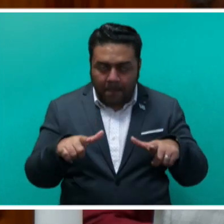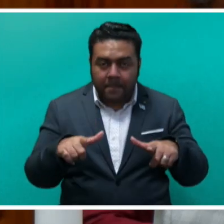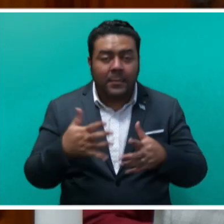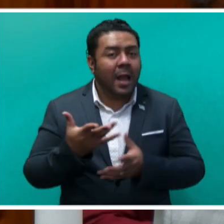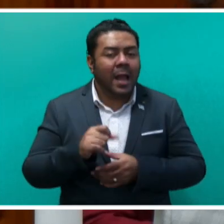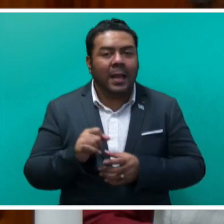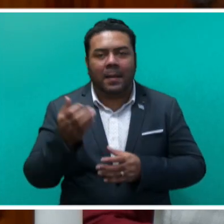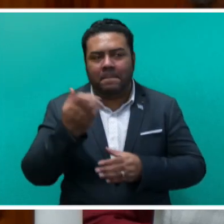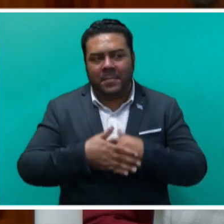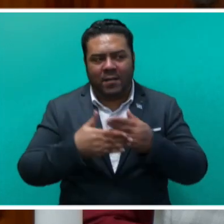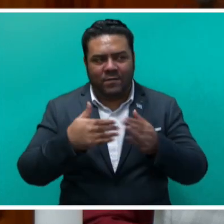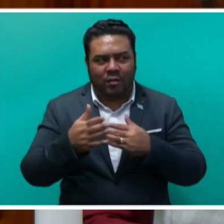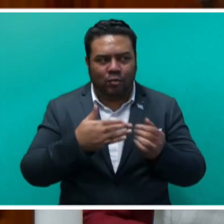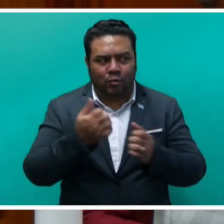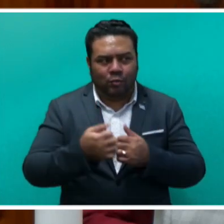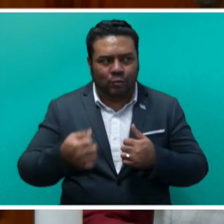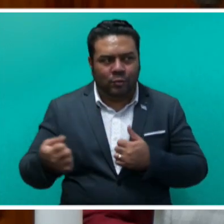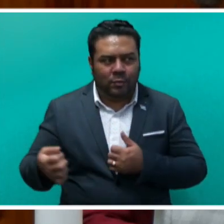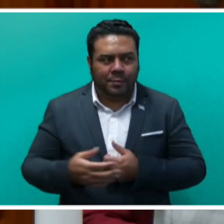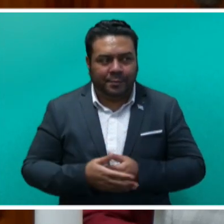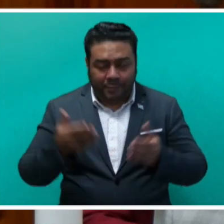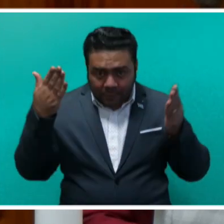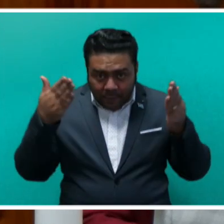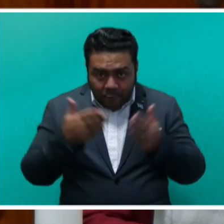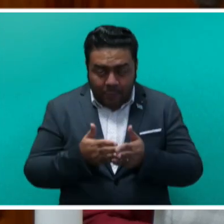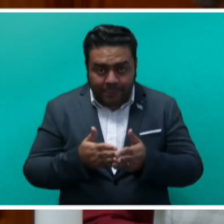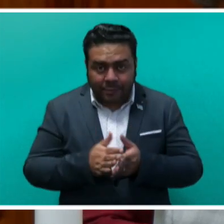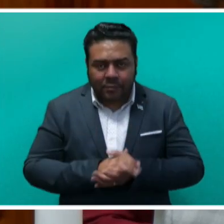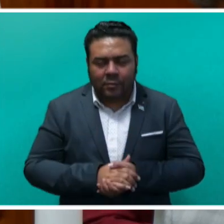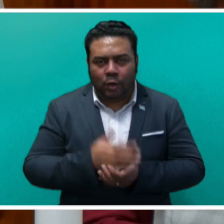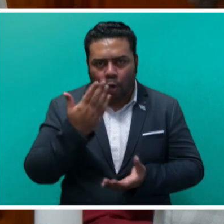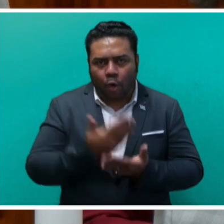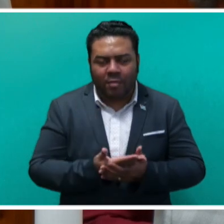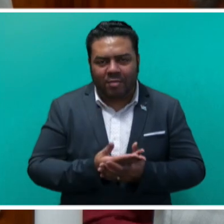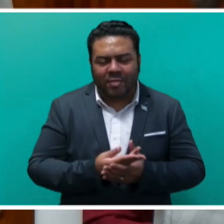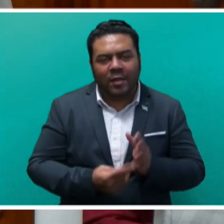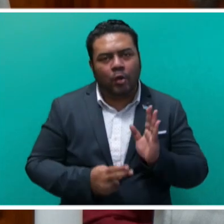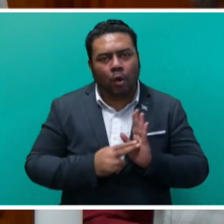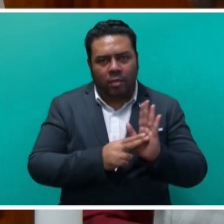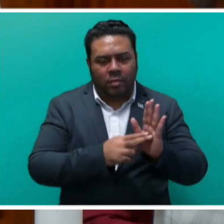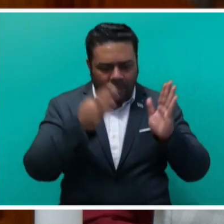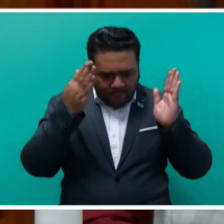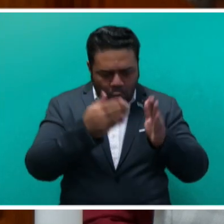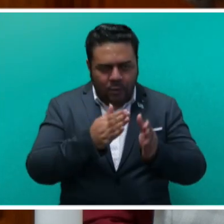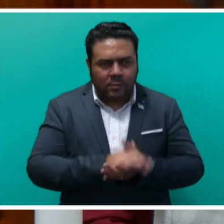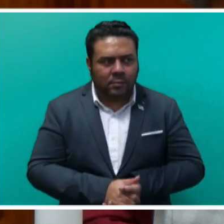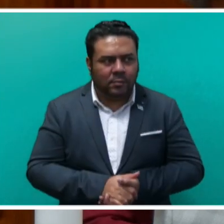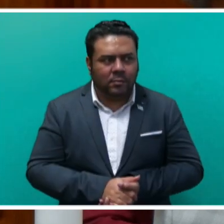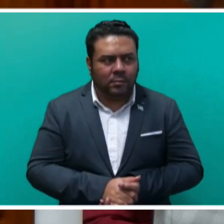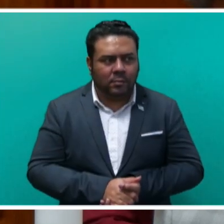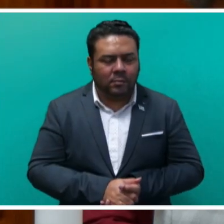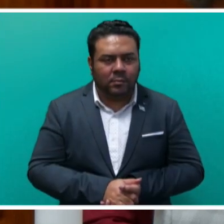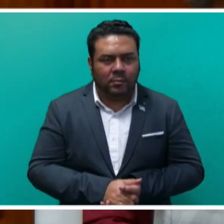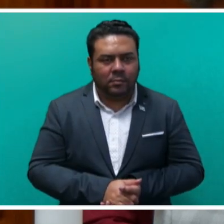manufacturing sectors. Of course, it focuses on the north side, but one of the